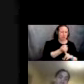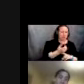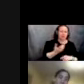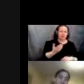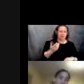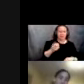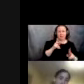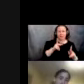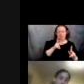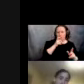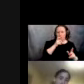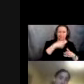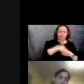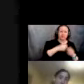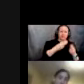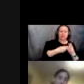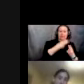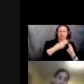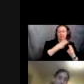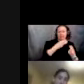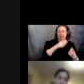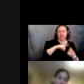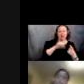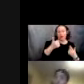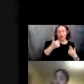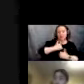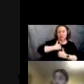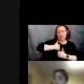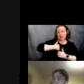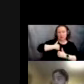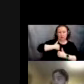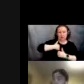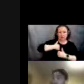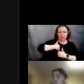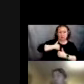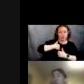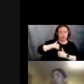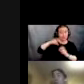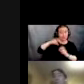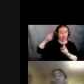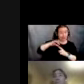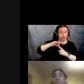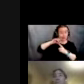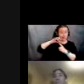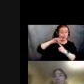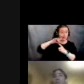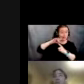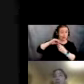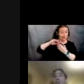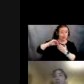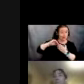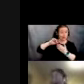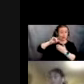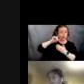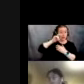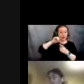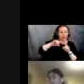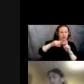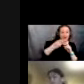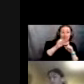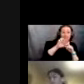been in the Navy or other military service were supposedly exempt, but even Harry, who had fought